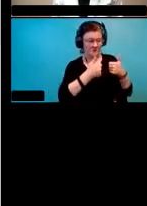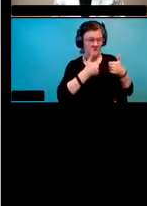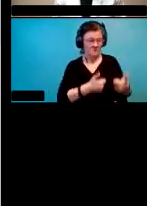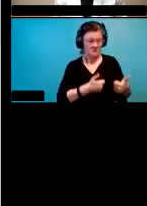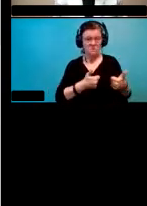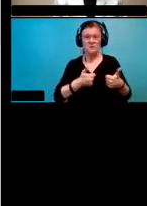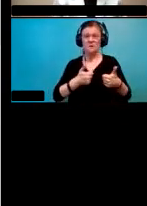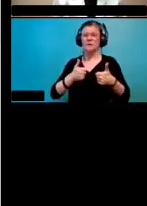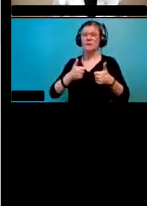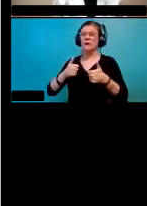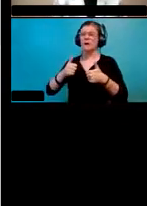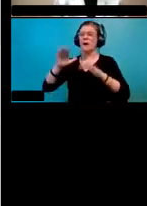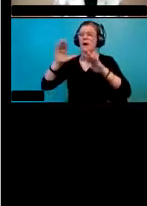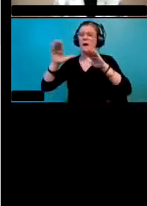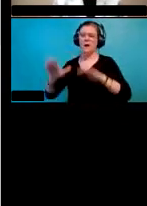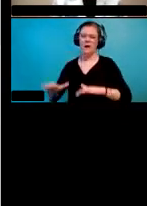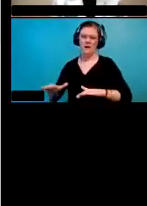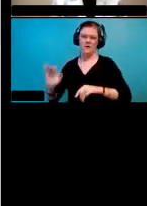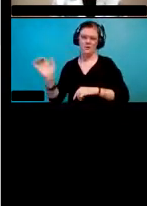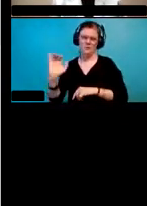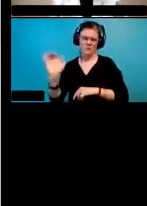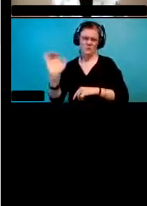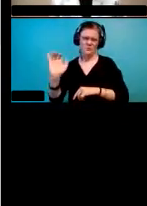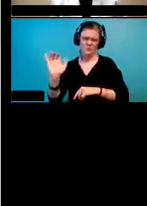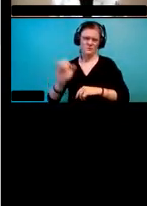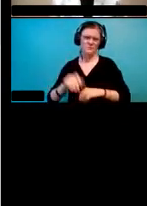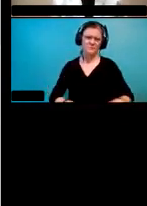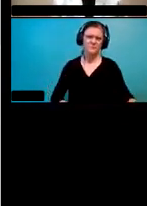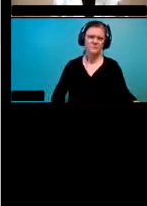translates into improved Parkinson's symptoms as well.